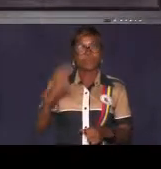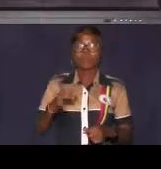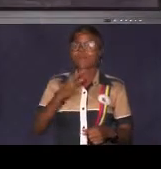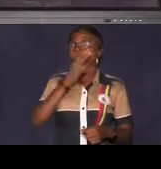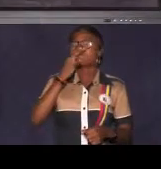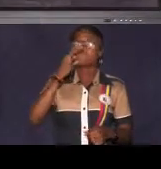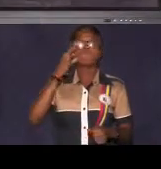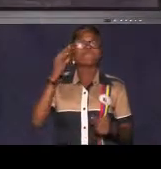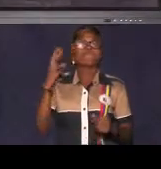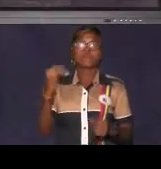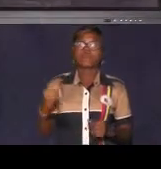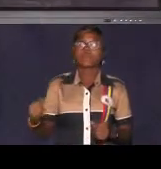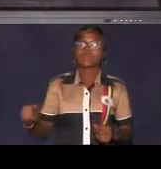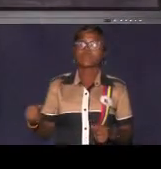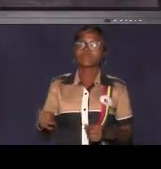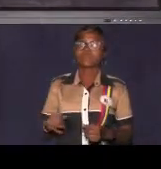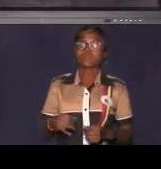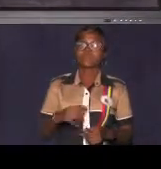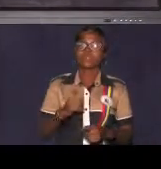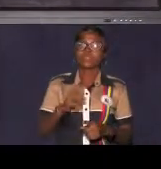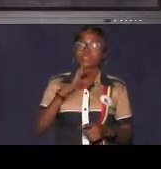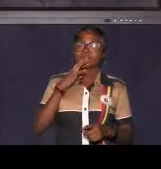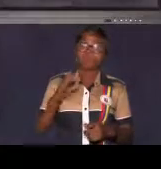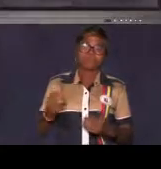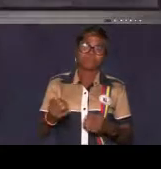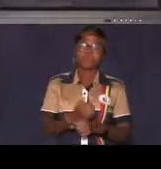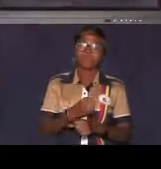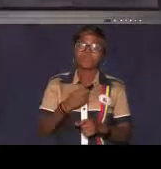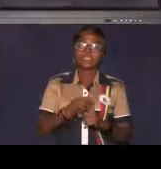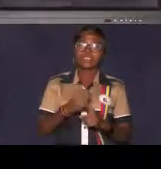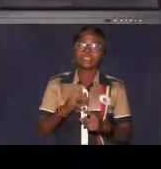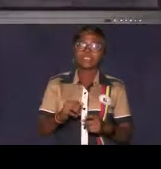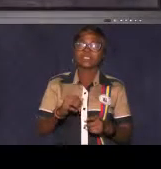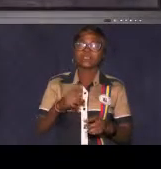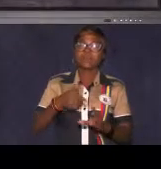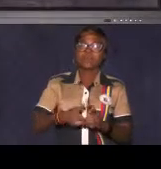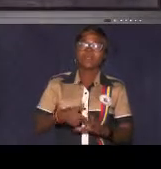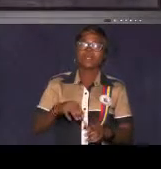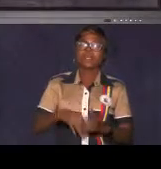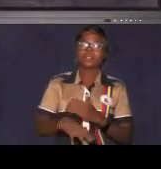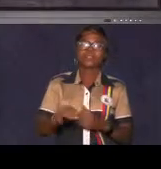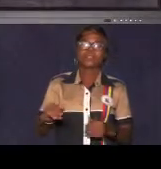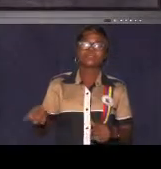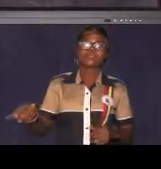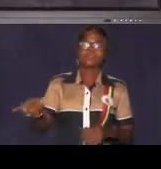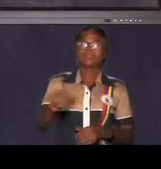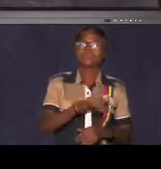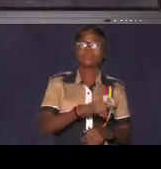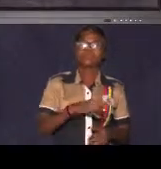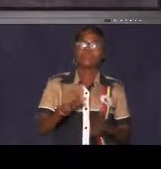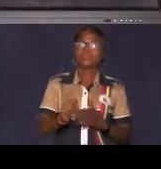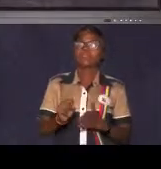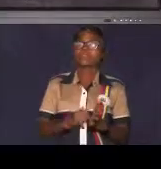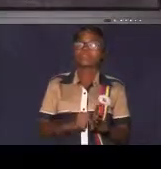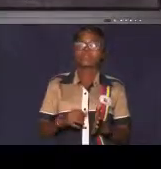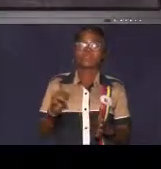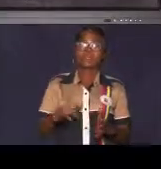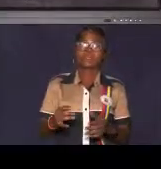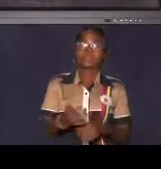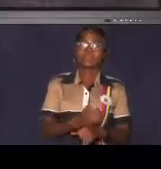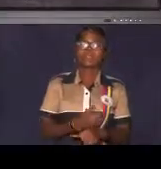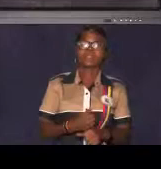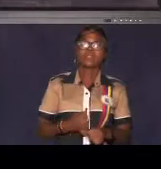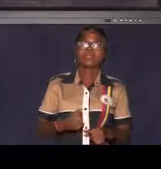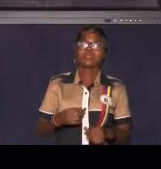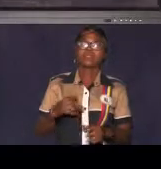Wherever they are trying to get our petroleum, especially in those states where